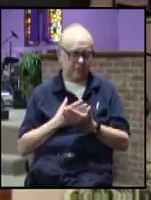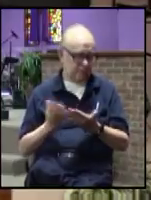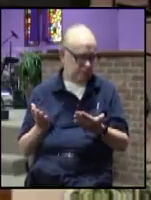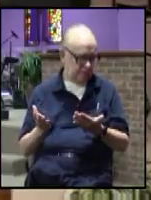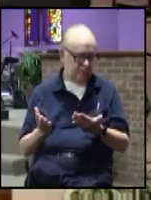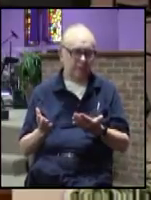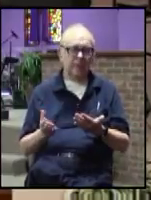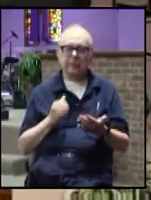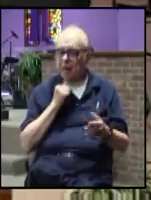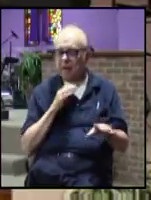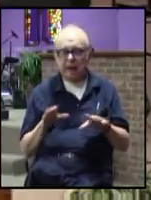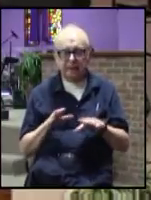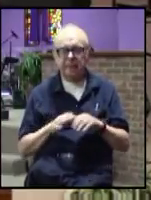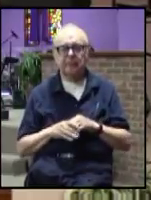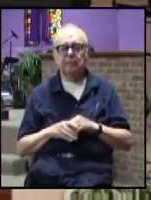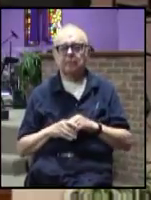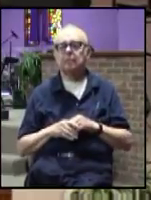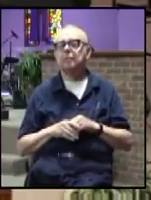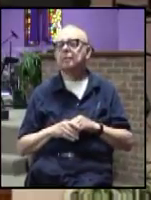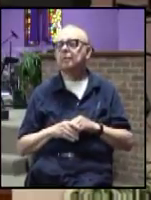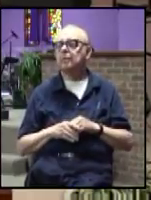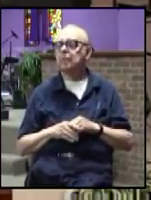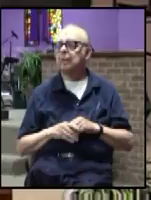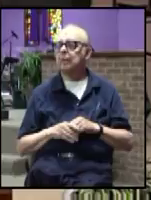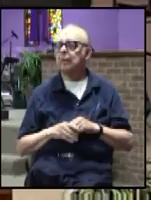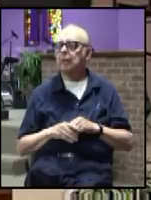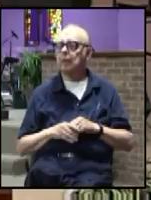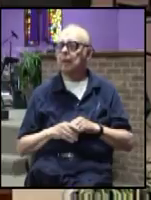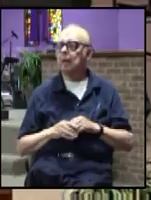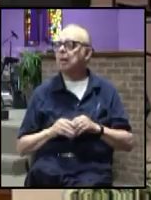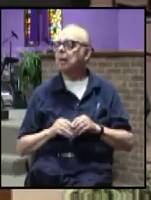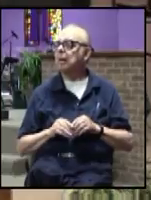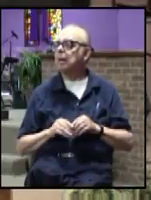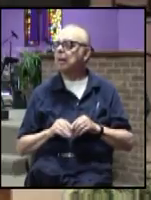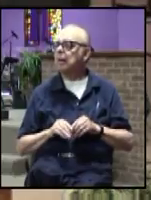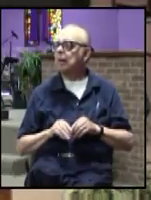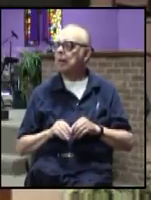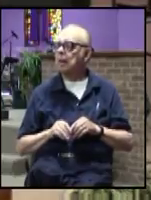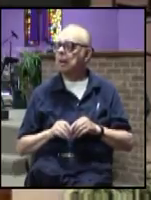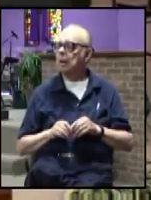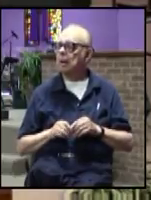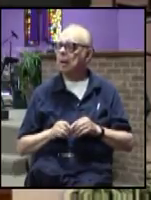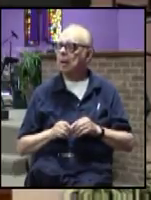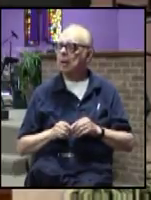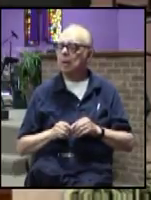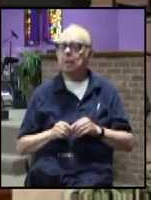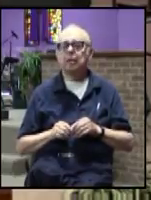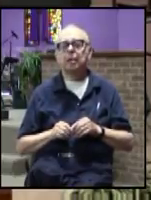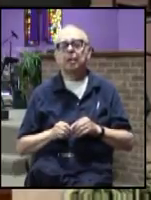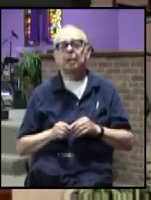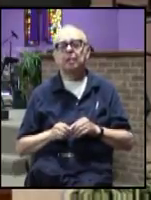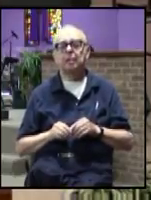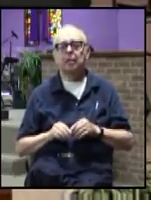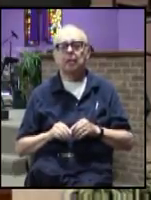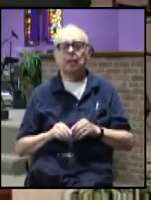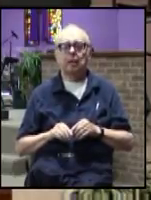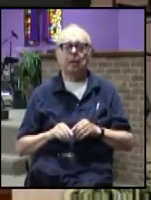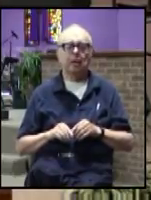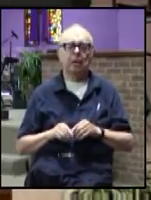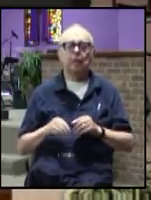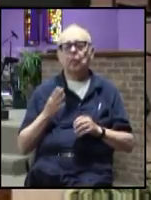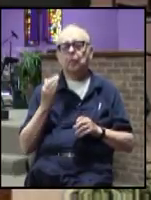then the last thing is inactivity, and then I'll finish with my formula for this.